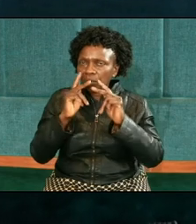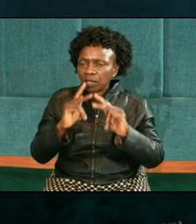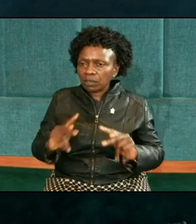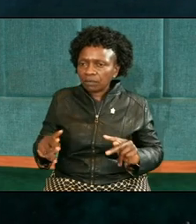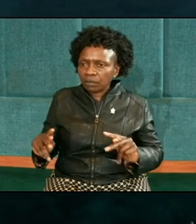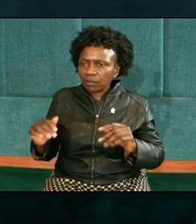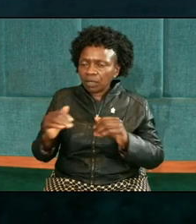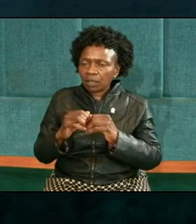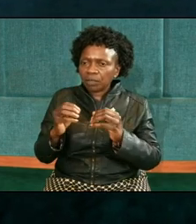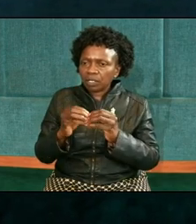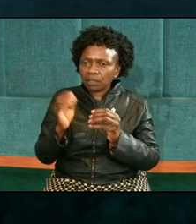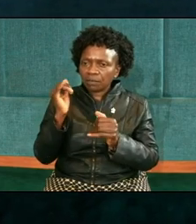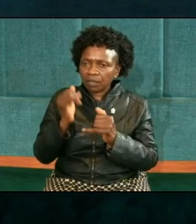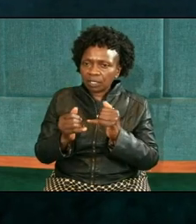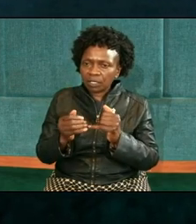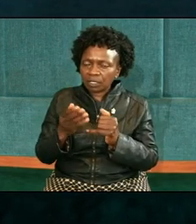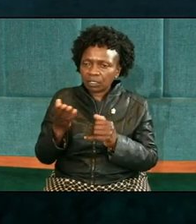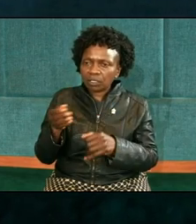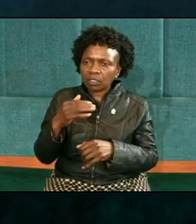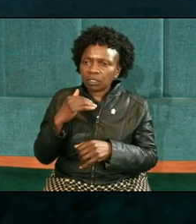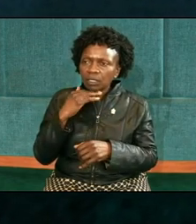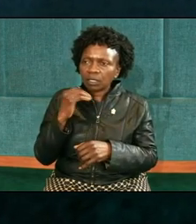dead.